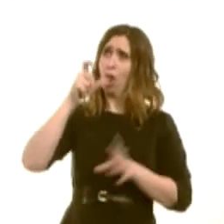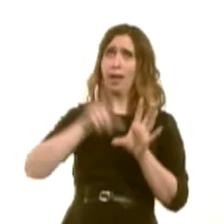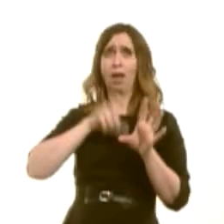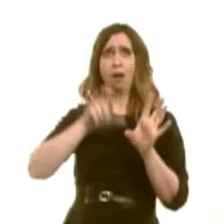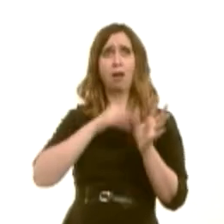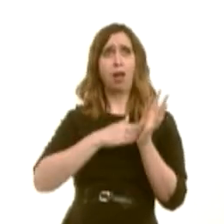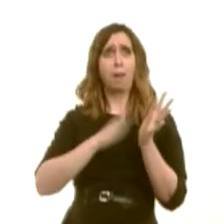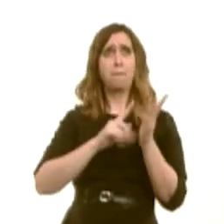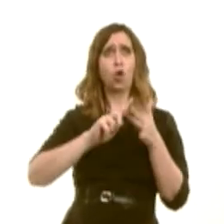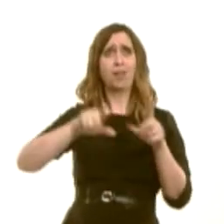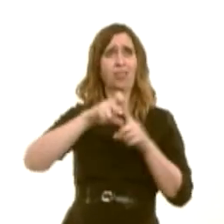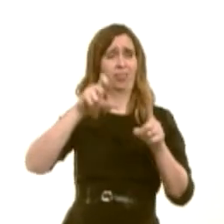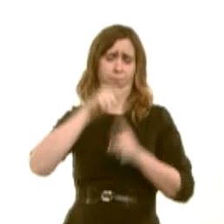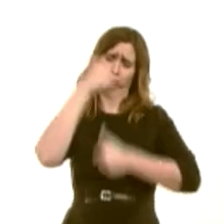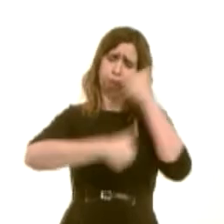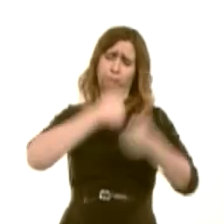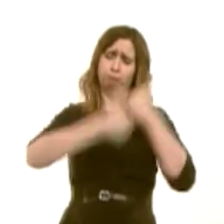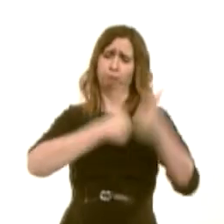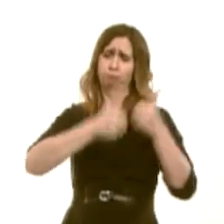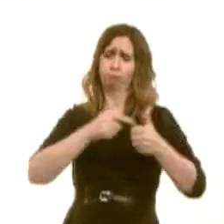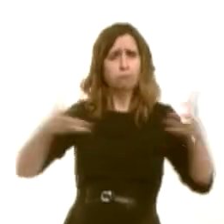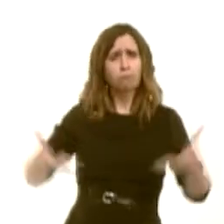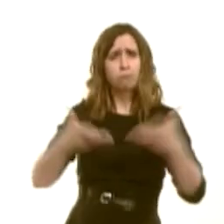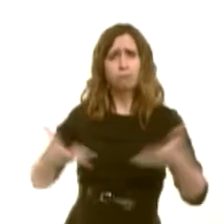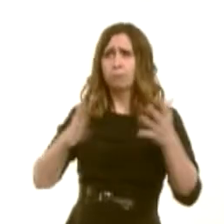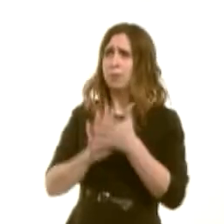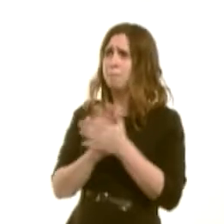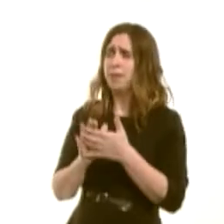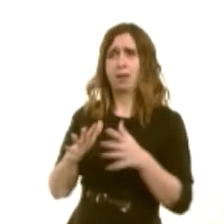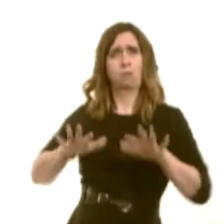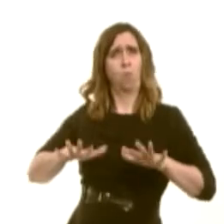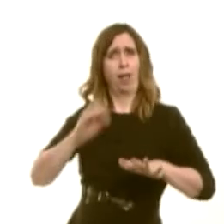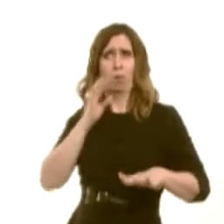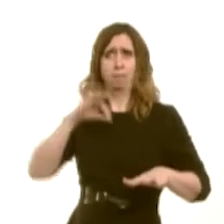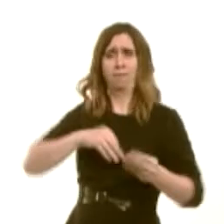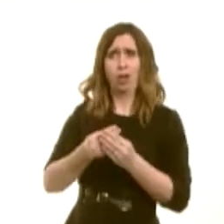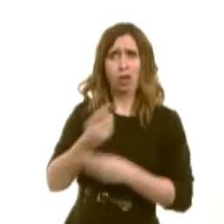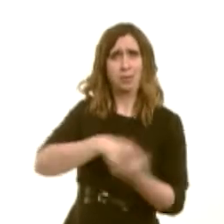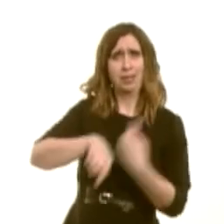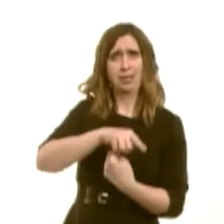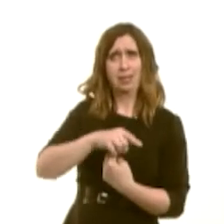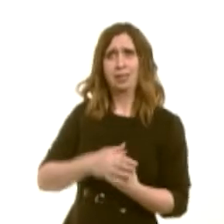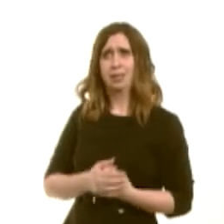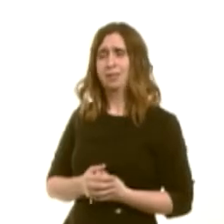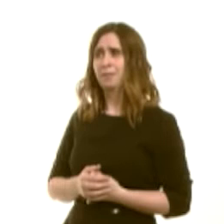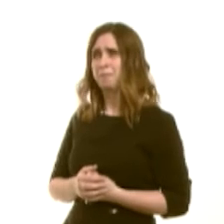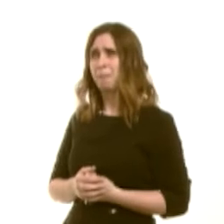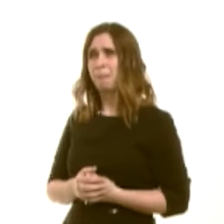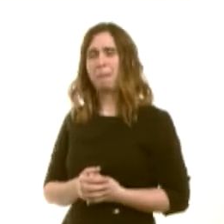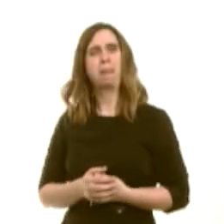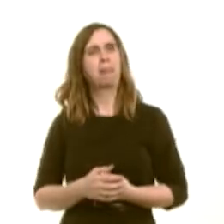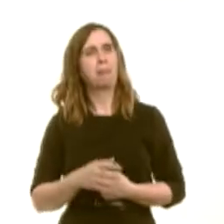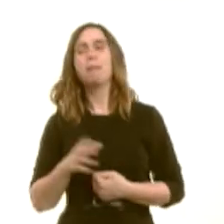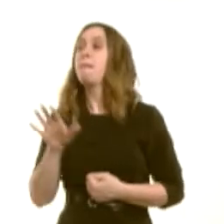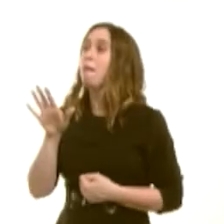educational excellence in Wales and the long-term benefits to the Welsh economy? Well, your constituent sounds like a true polymath, in the sense of being one of